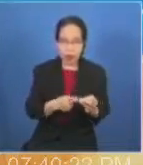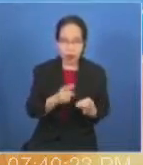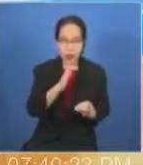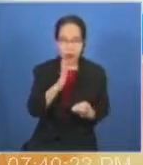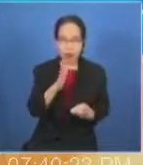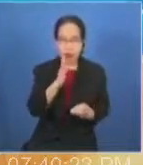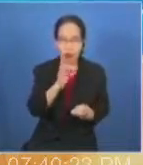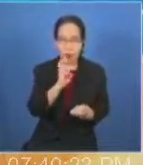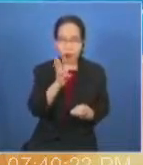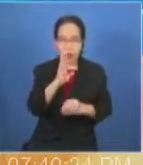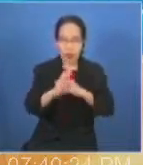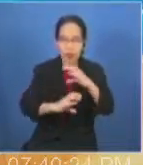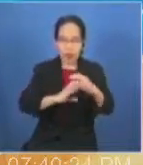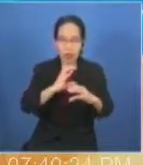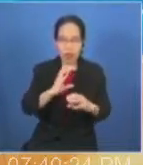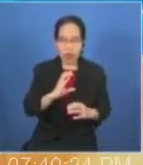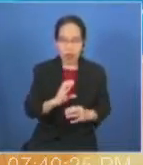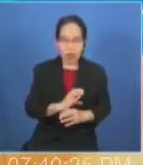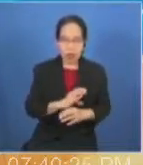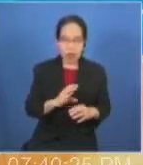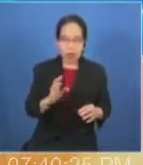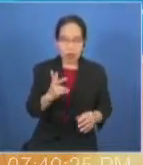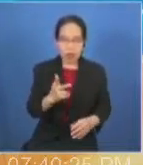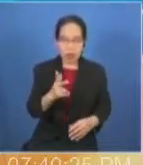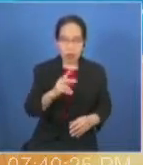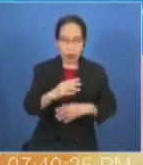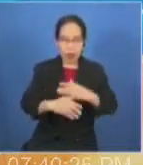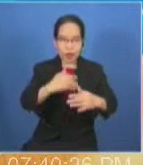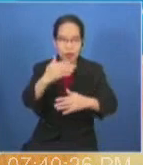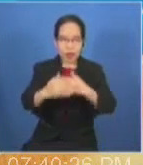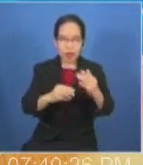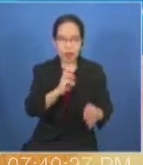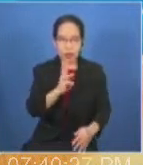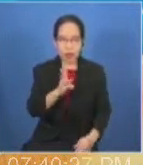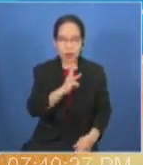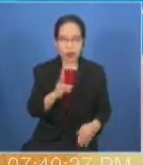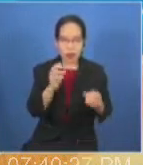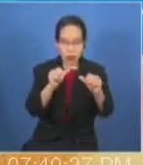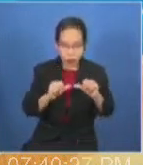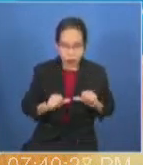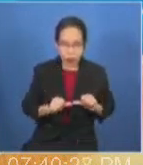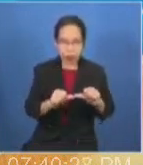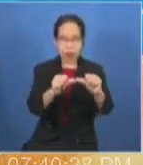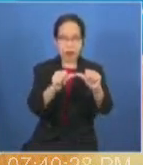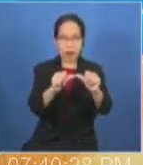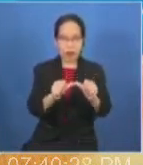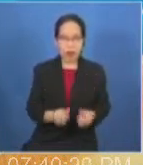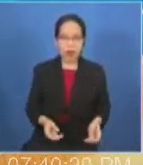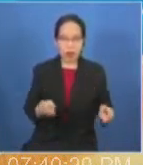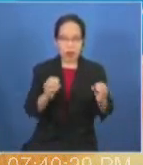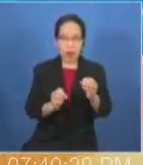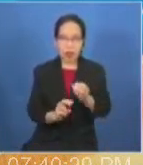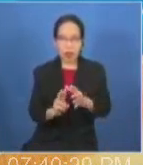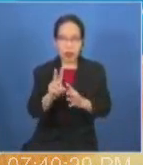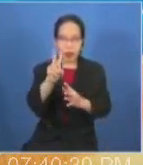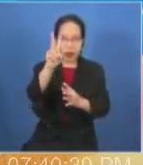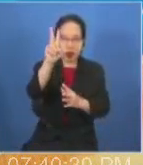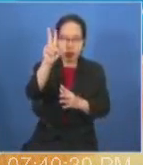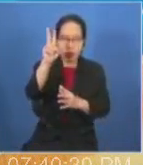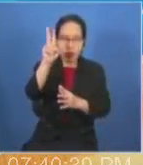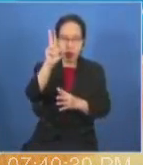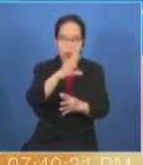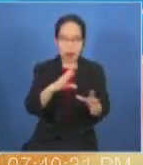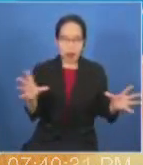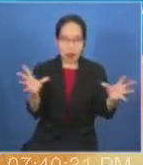what processes are in the water cycle? There are three processes that continue to take